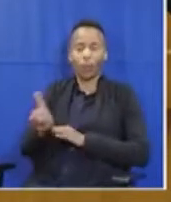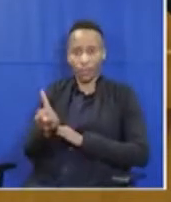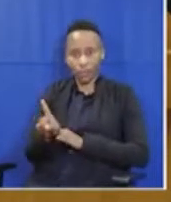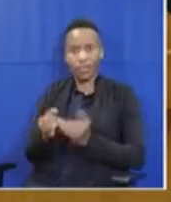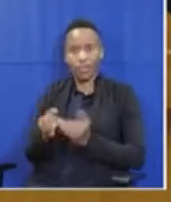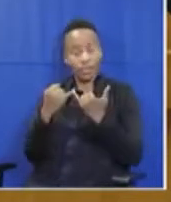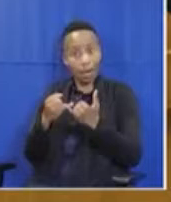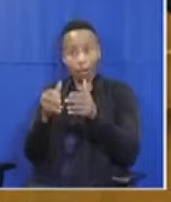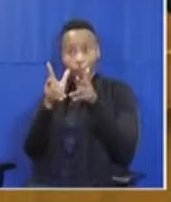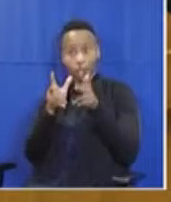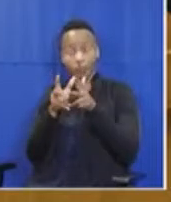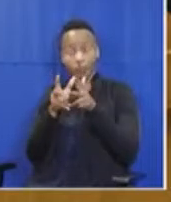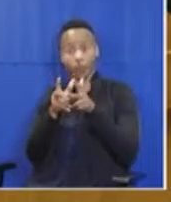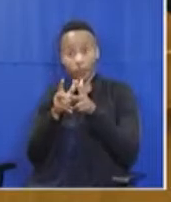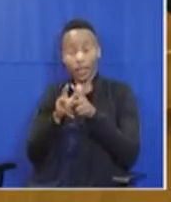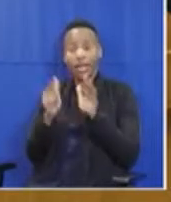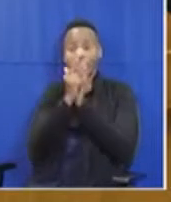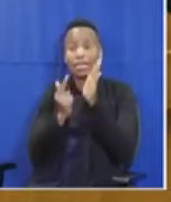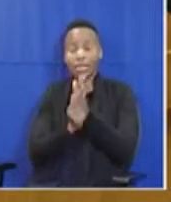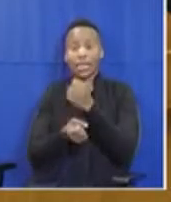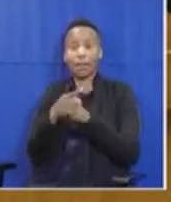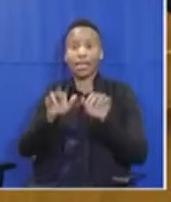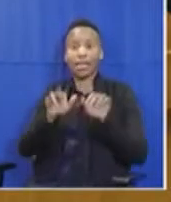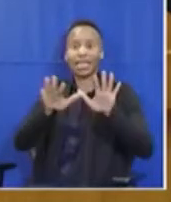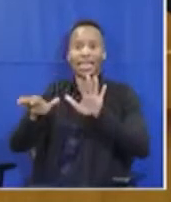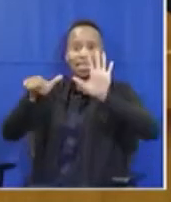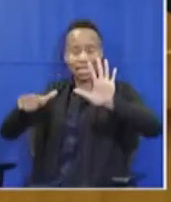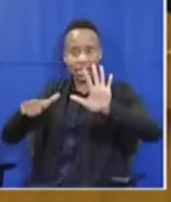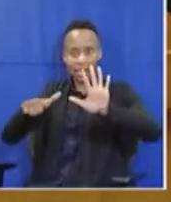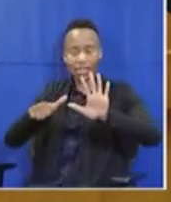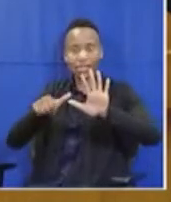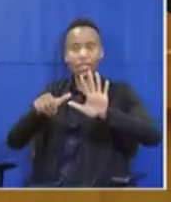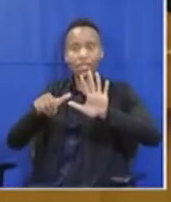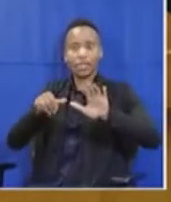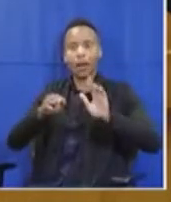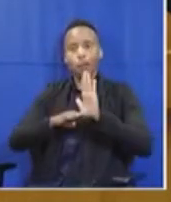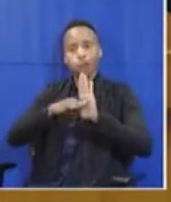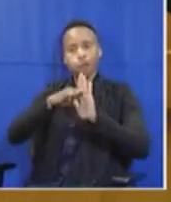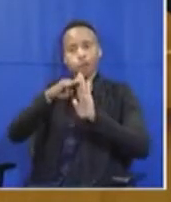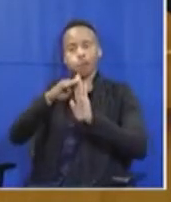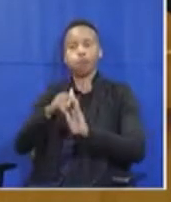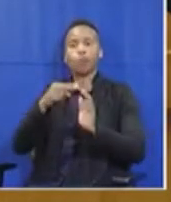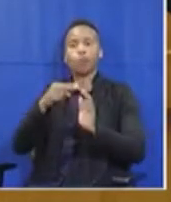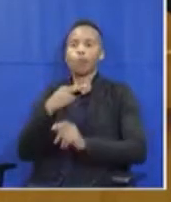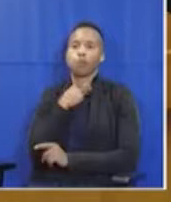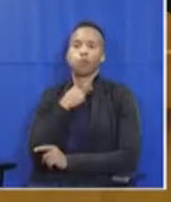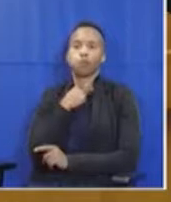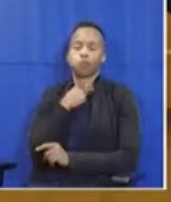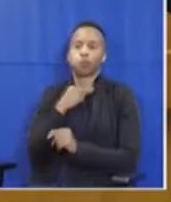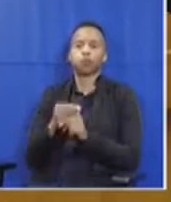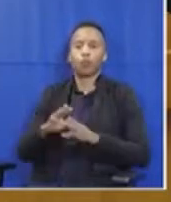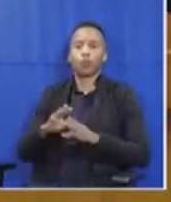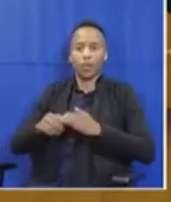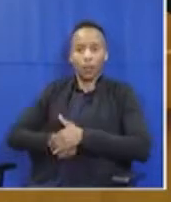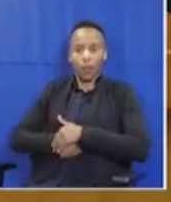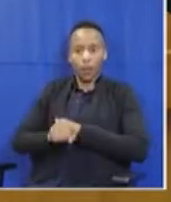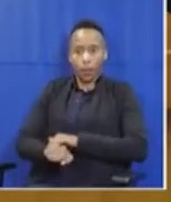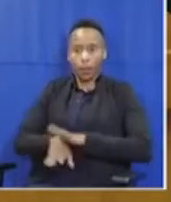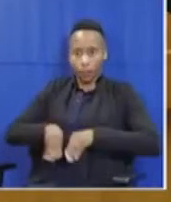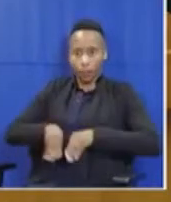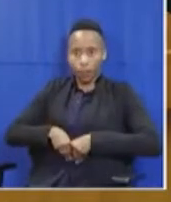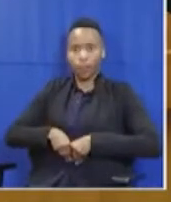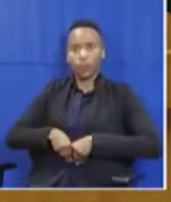the legislators in 1996 to increase restrictions on termination of pregnancy in line with the development of the baby